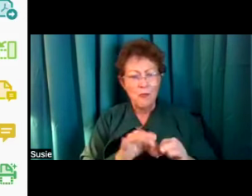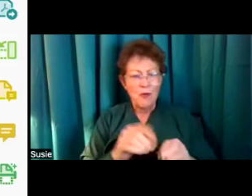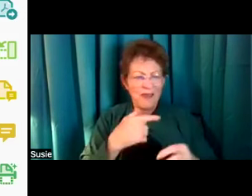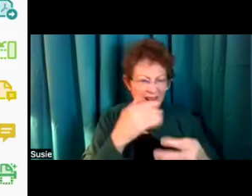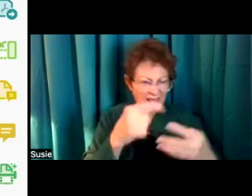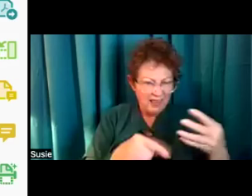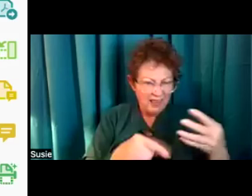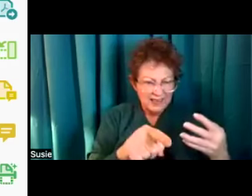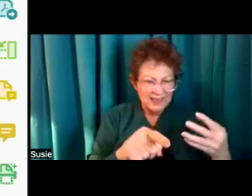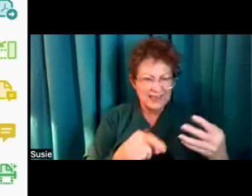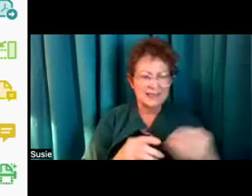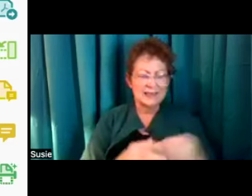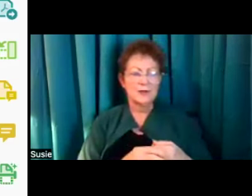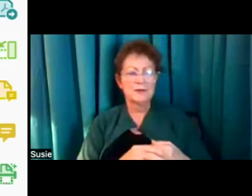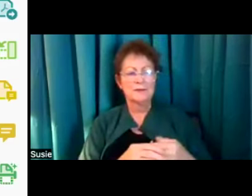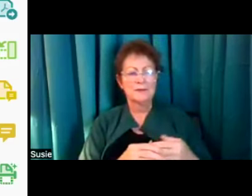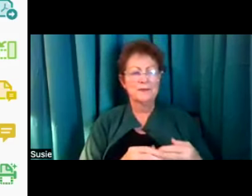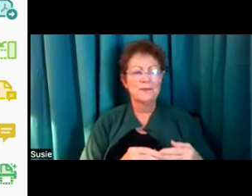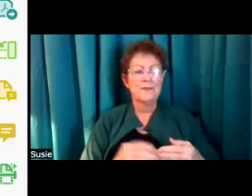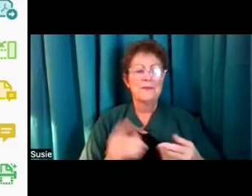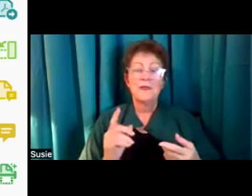on the slide.